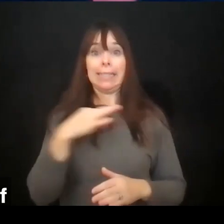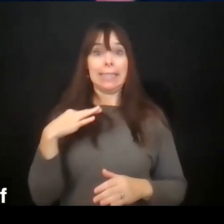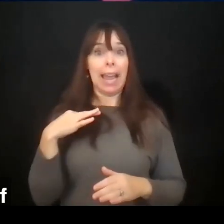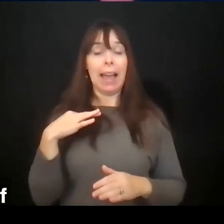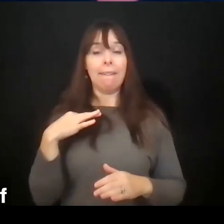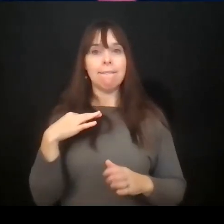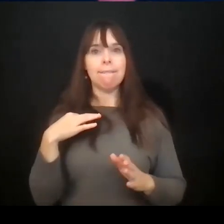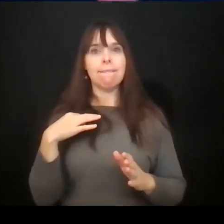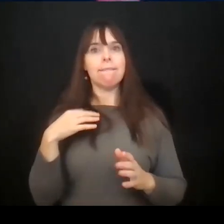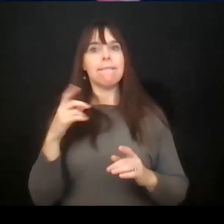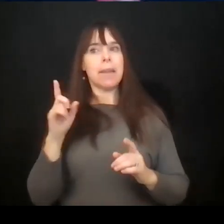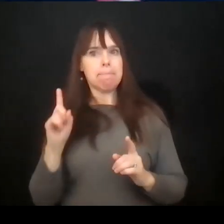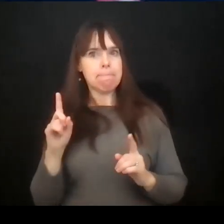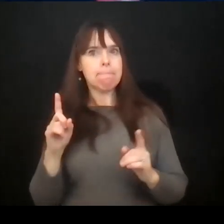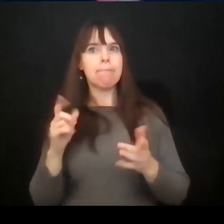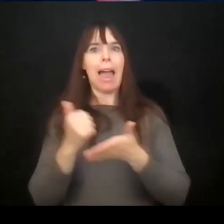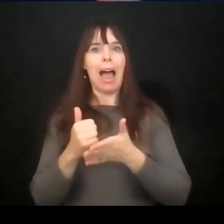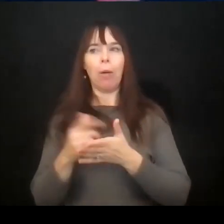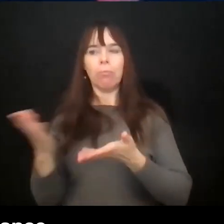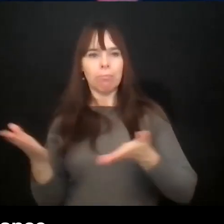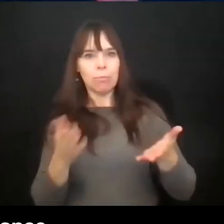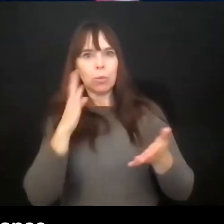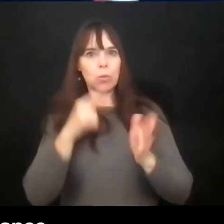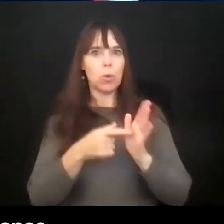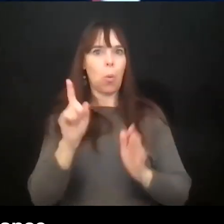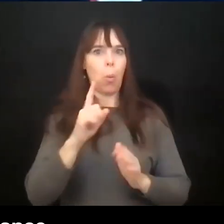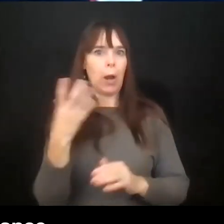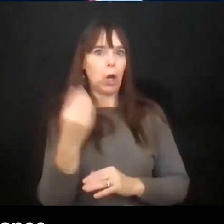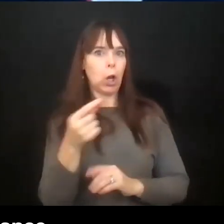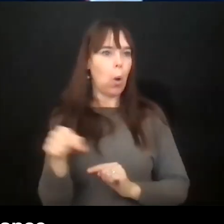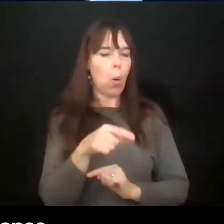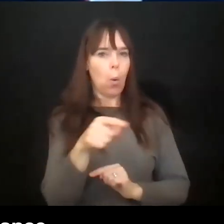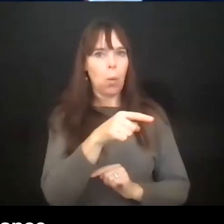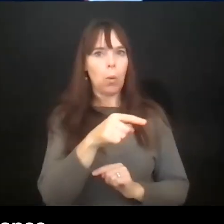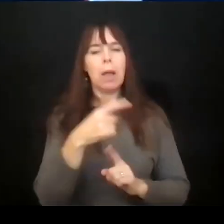help direct people as well as maintain Video distance. ends.